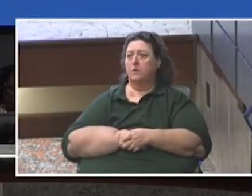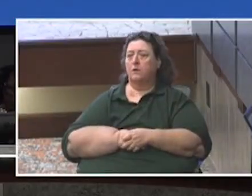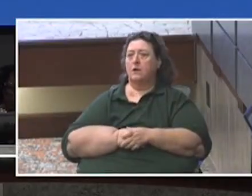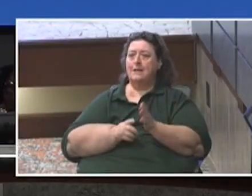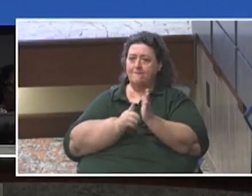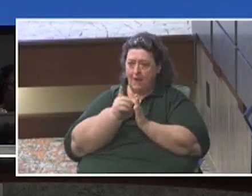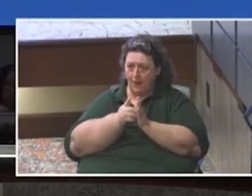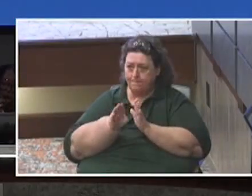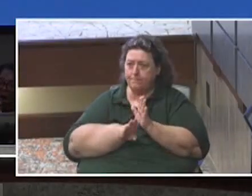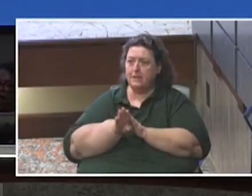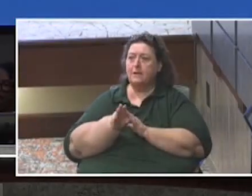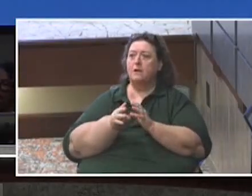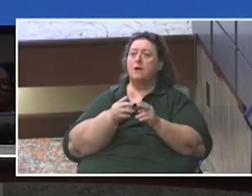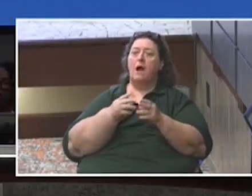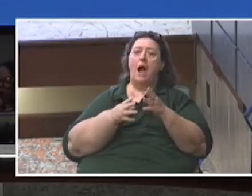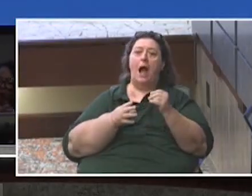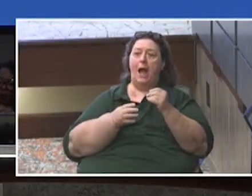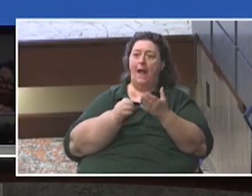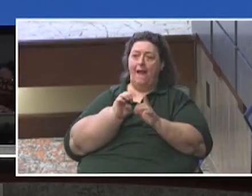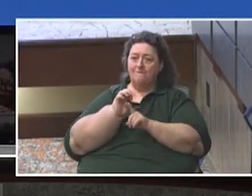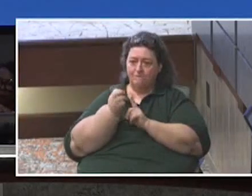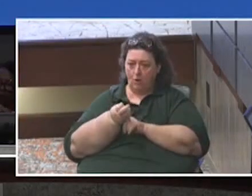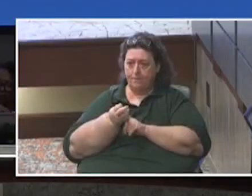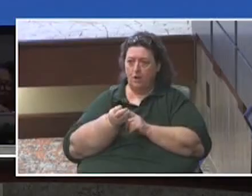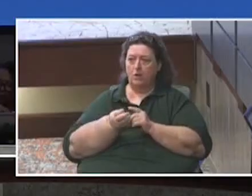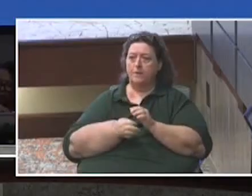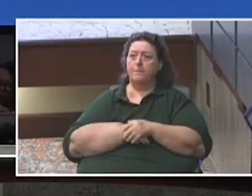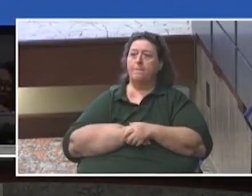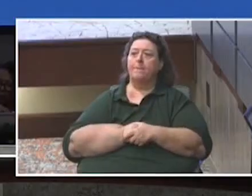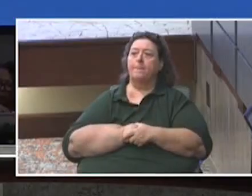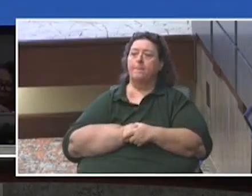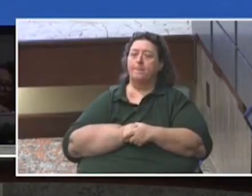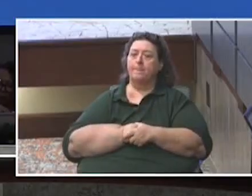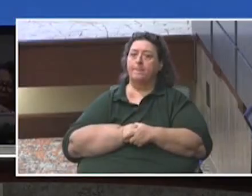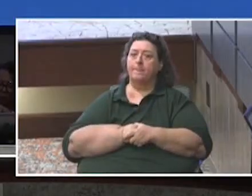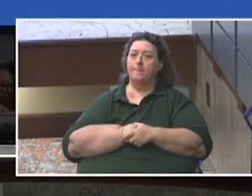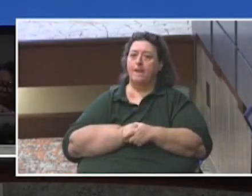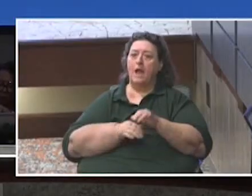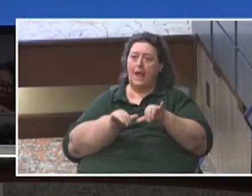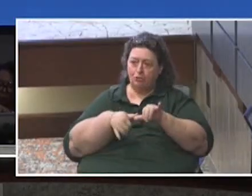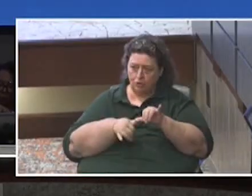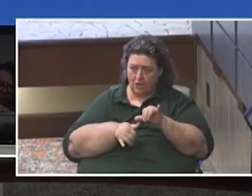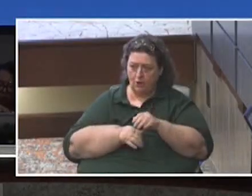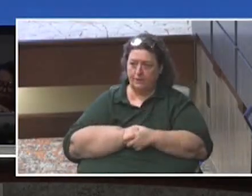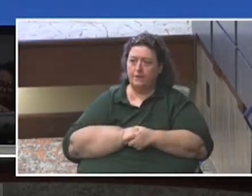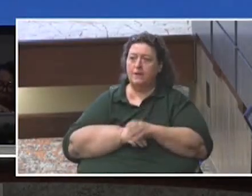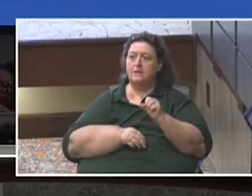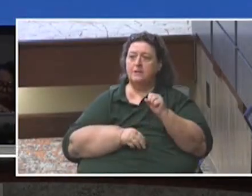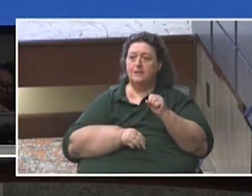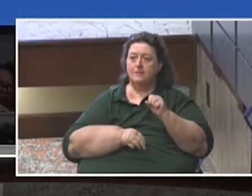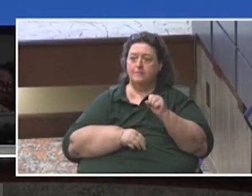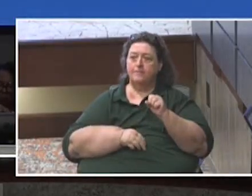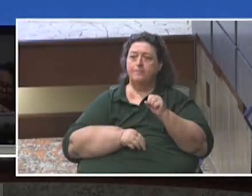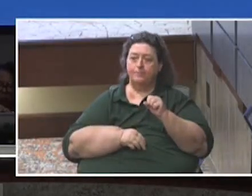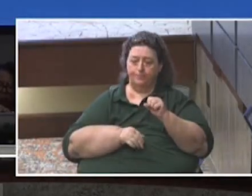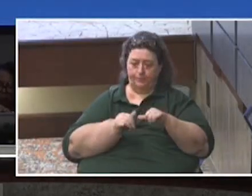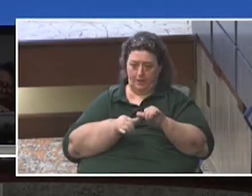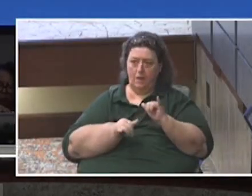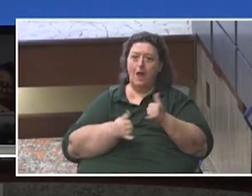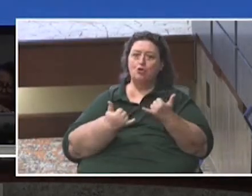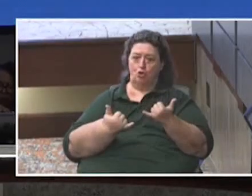Development, and then the environmental haul-off change order from Smith Inland Engineering. And so these are current today